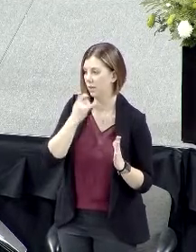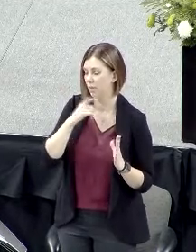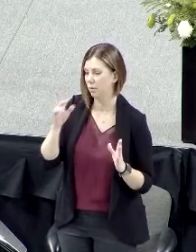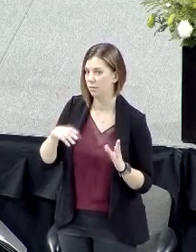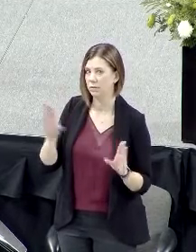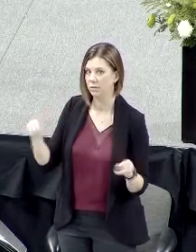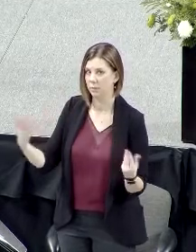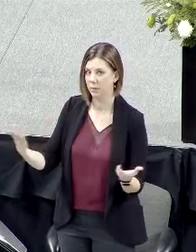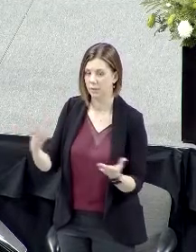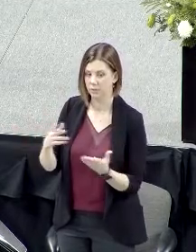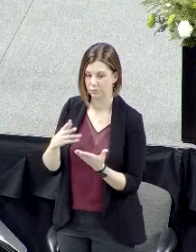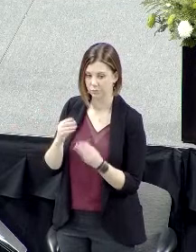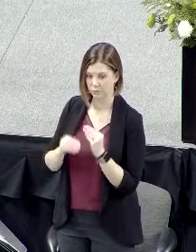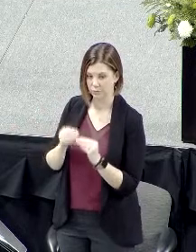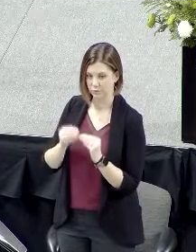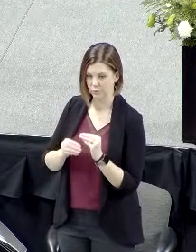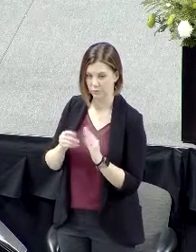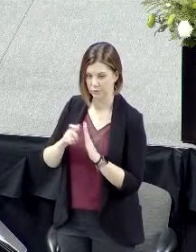later date.